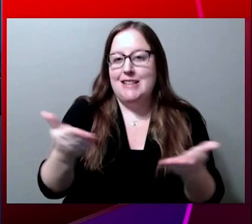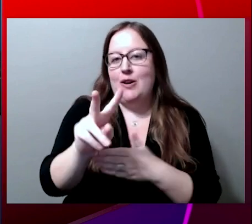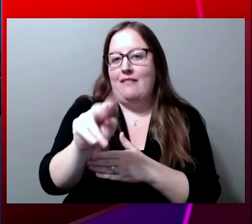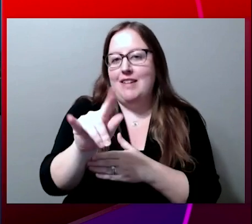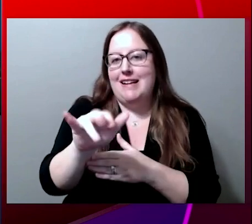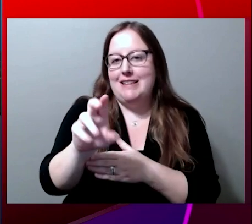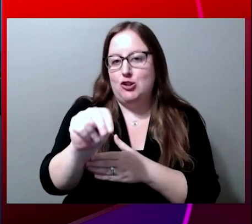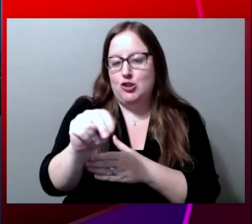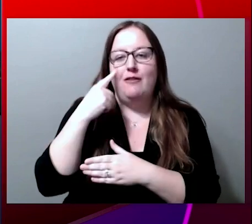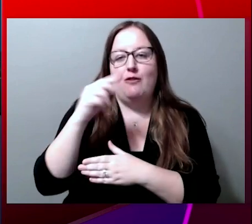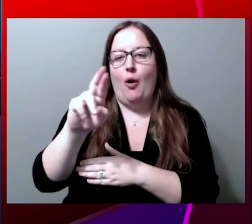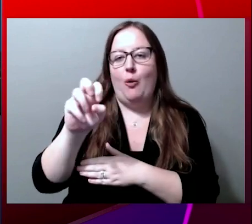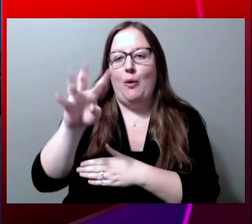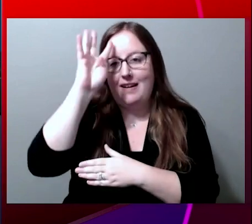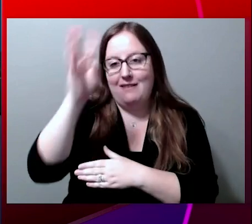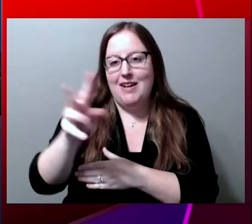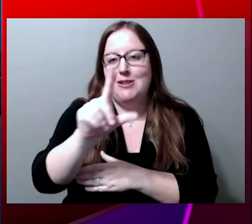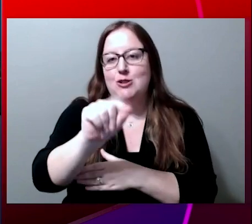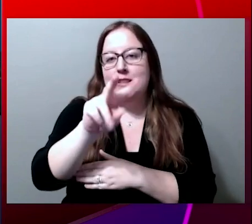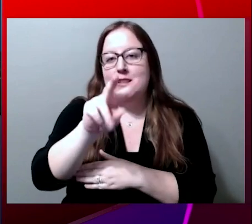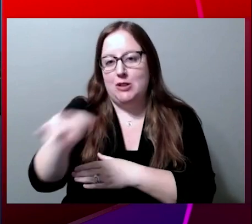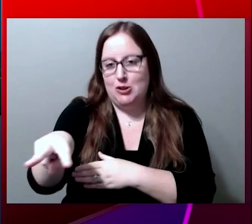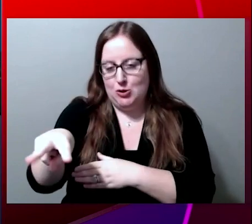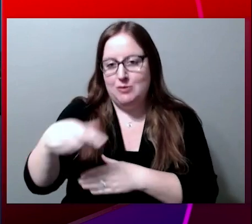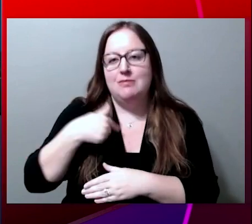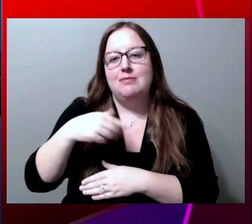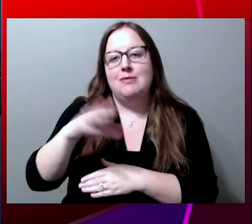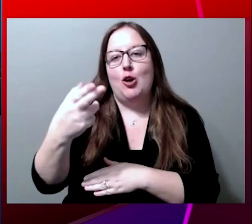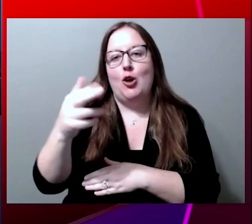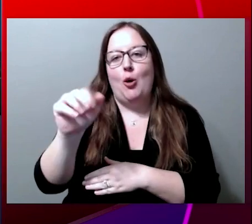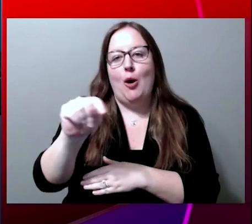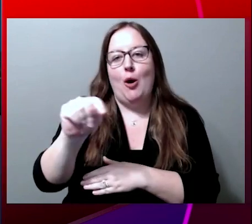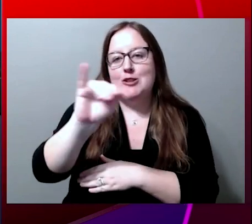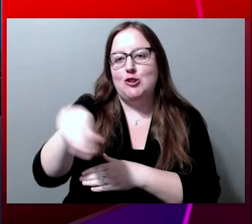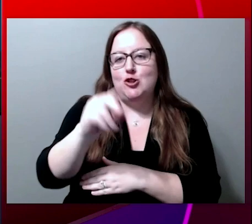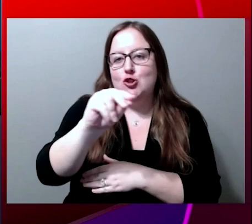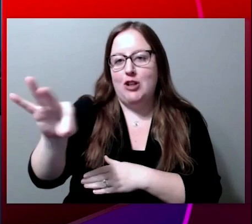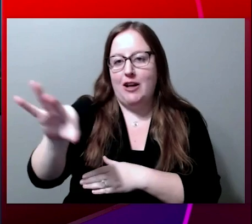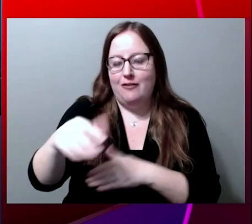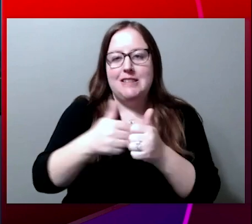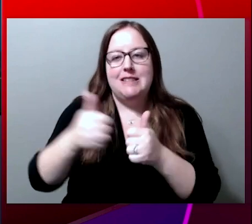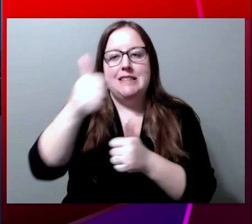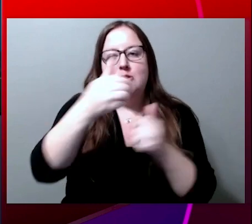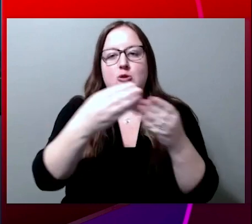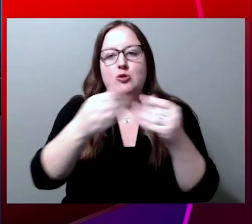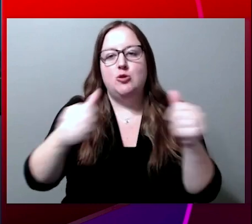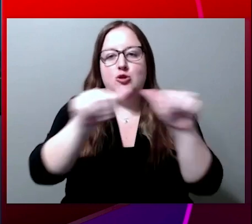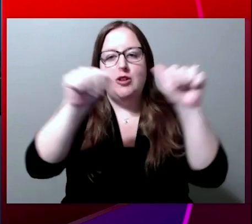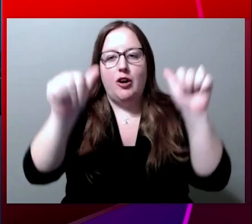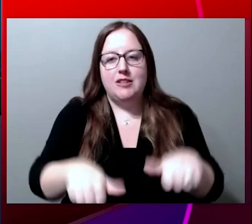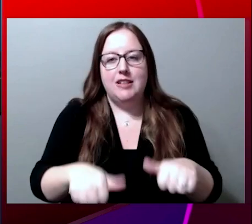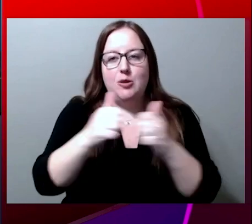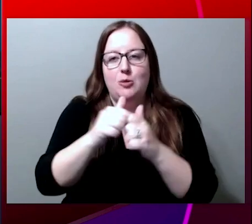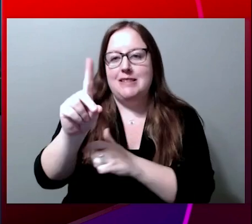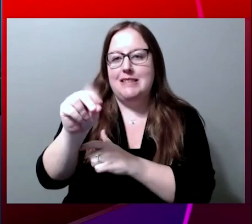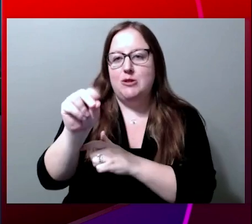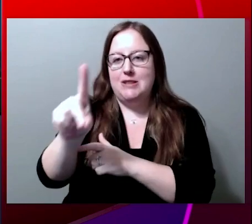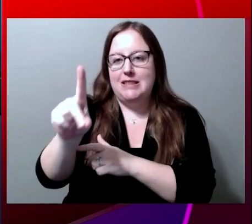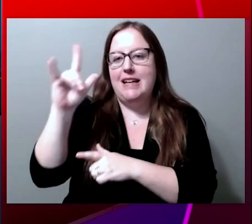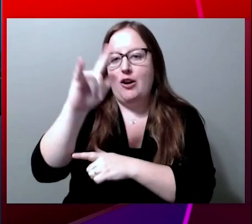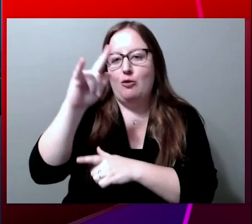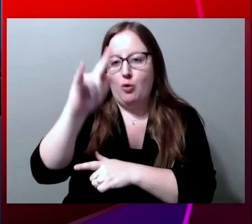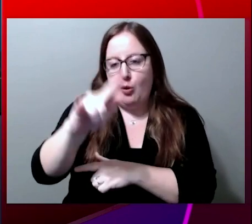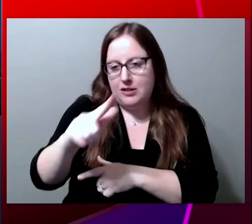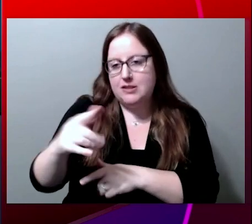reInvent 2022. I'm one of your co-hosts, Jeff Mershak. I'm a senior solutions architect with our DoD Air Force team, and I'm joined by